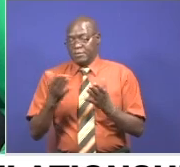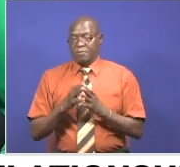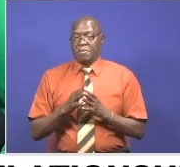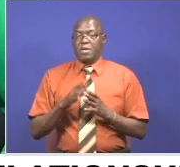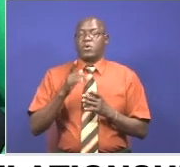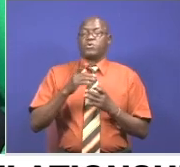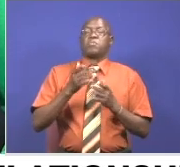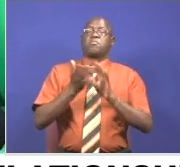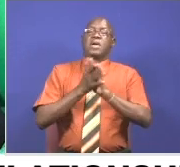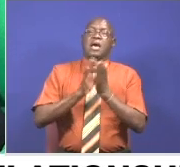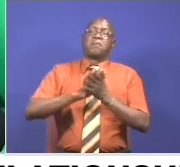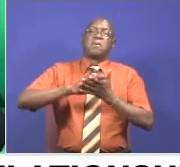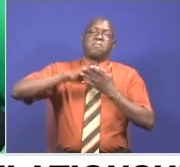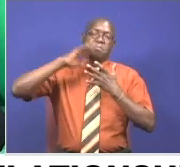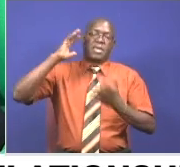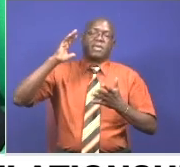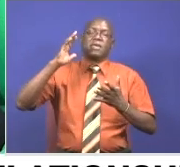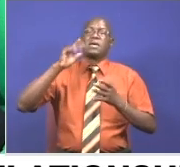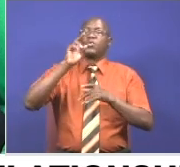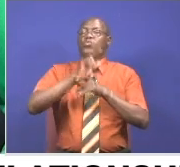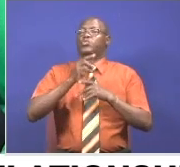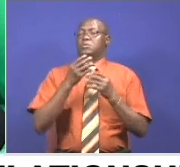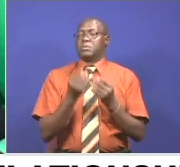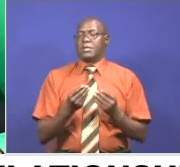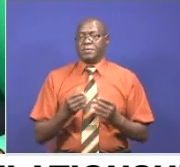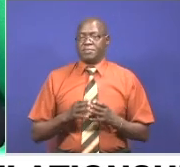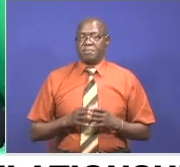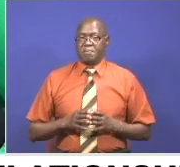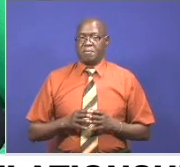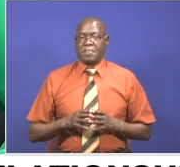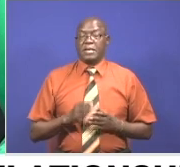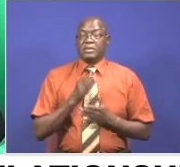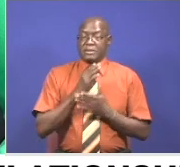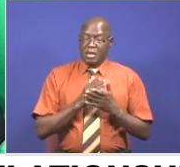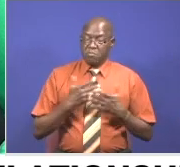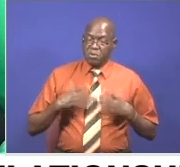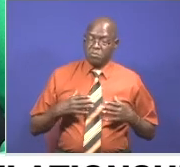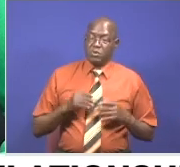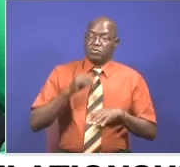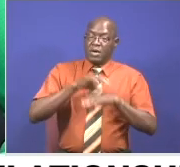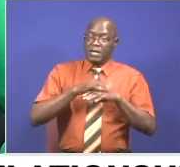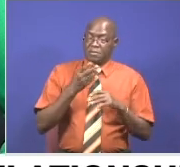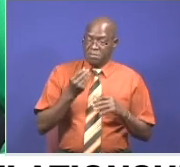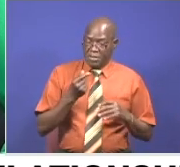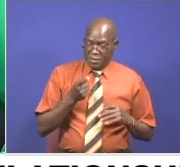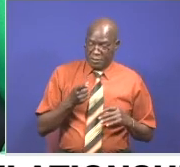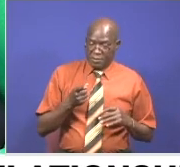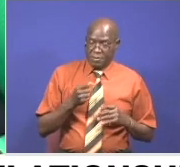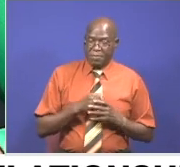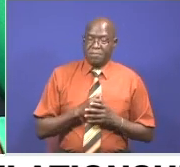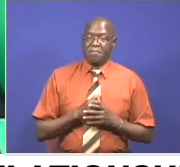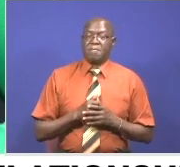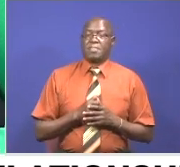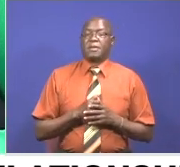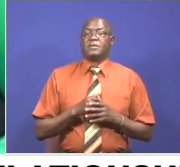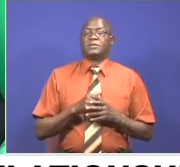big spender and not just spending. And some people, when they get that money, they also spend on the basis of